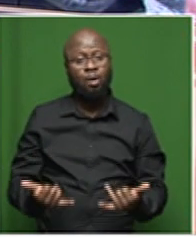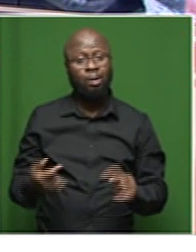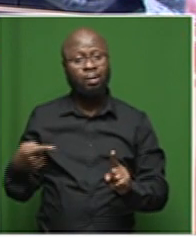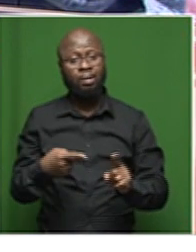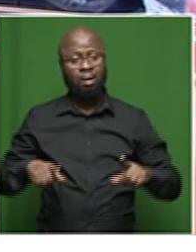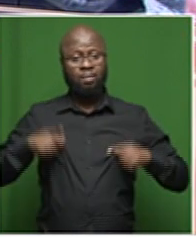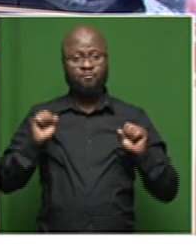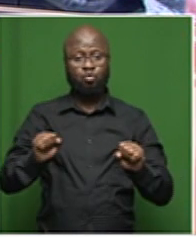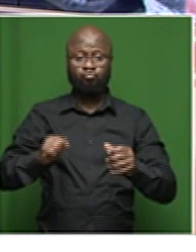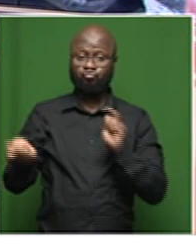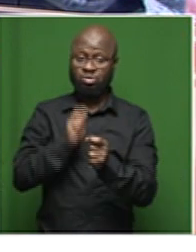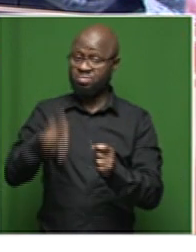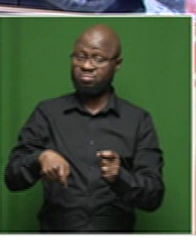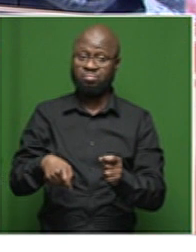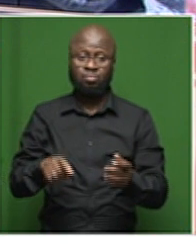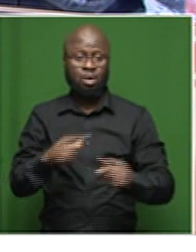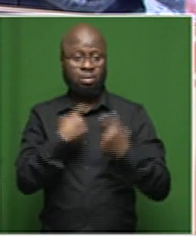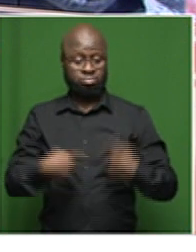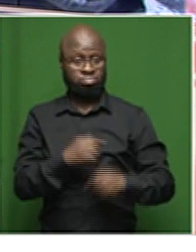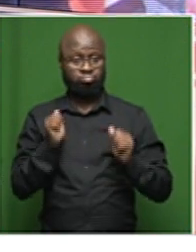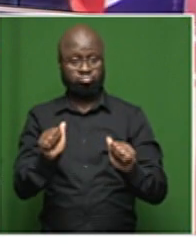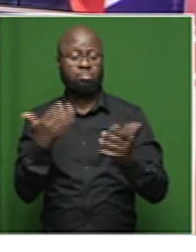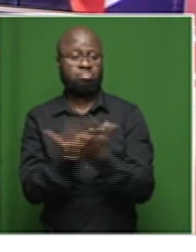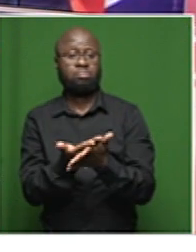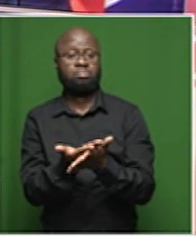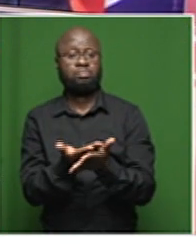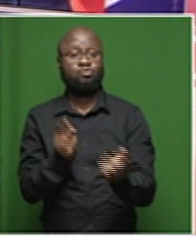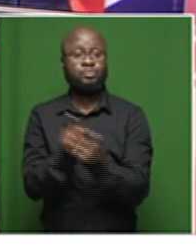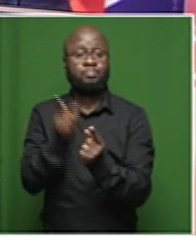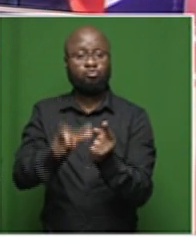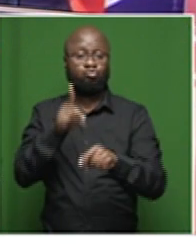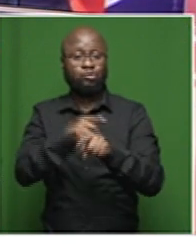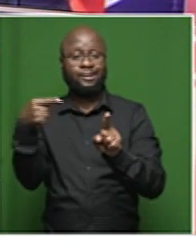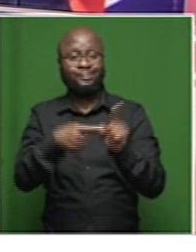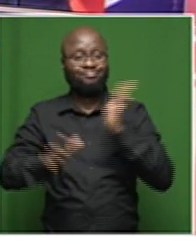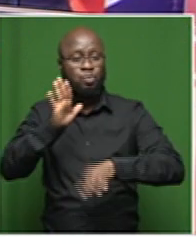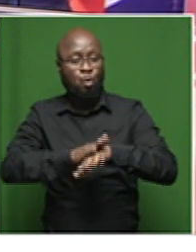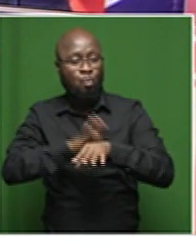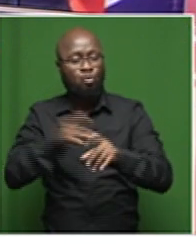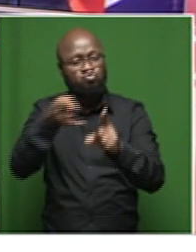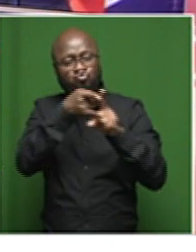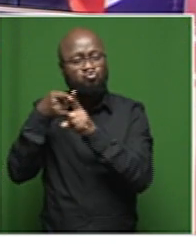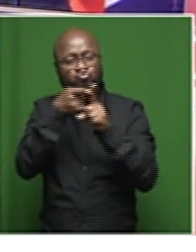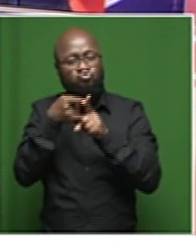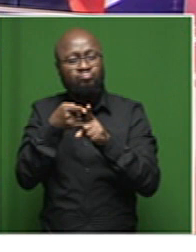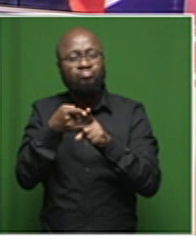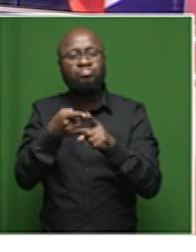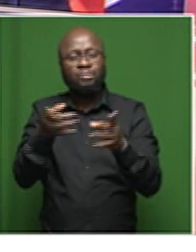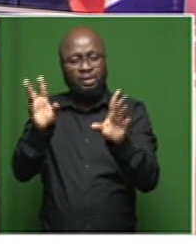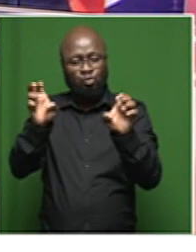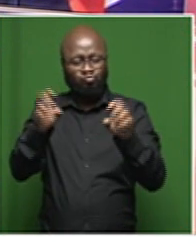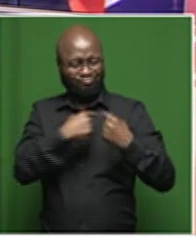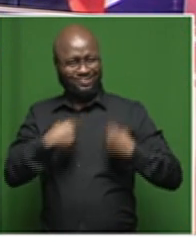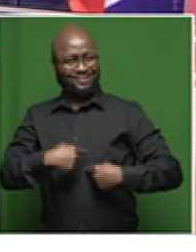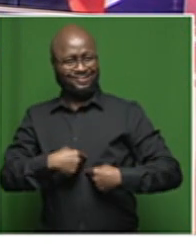your heart healthier too. We're speaking to cardiologist Dr. Musa Maya Yise. He joins us via Zoom to educate us about hypertensive heart disease.